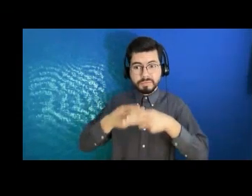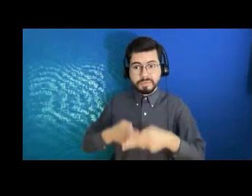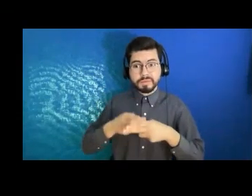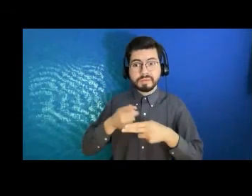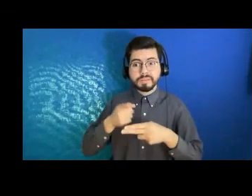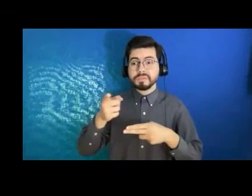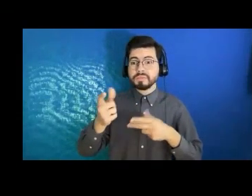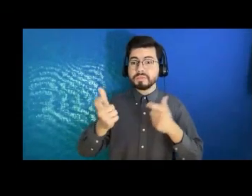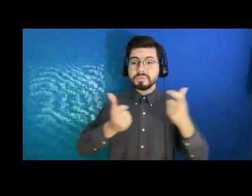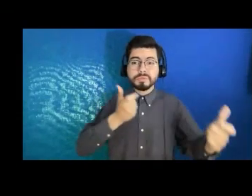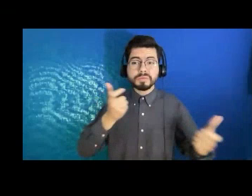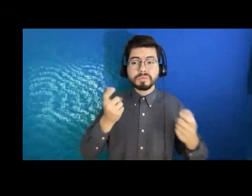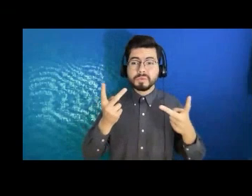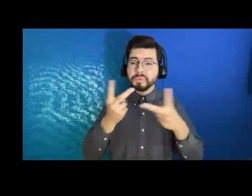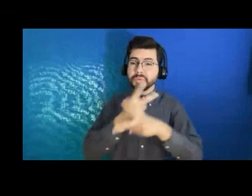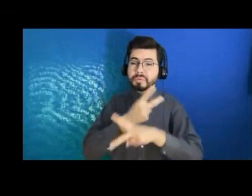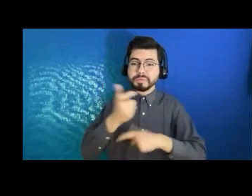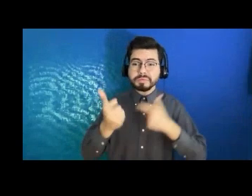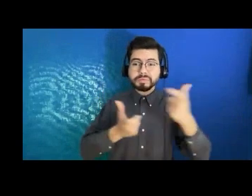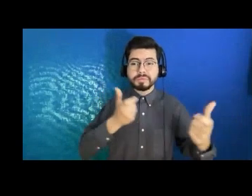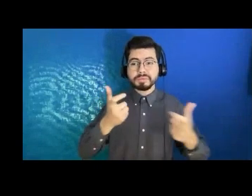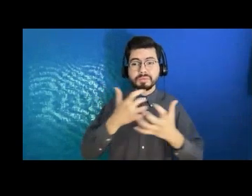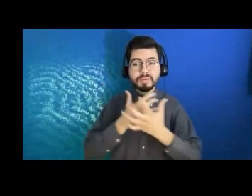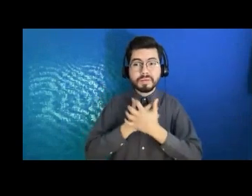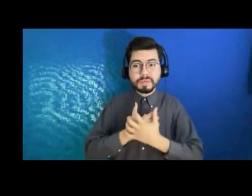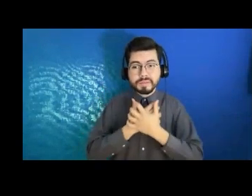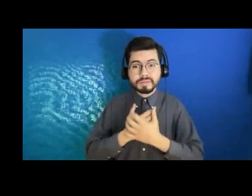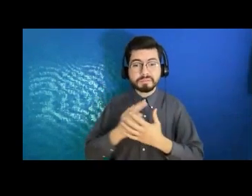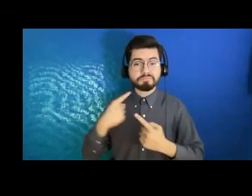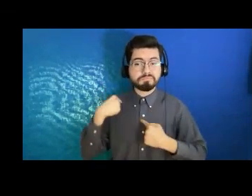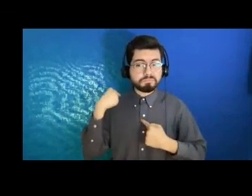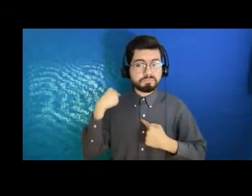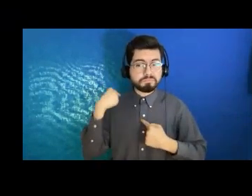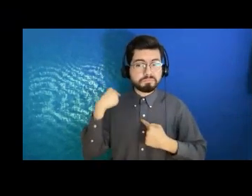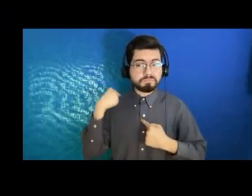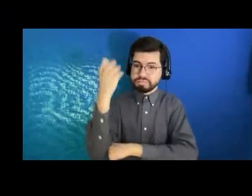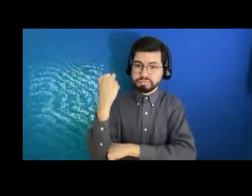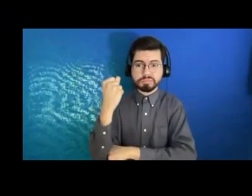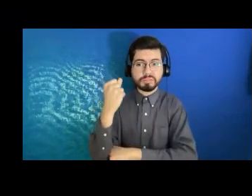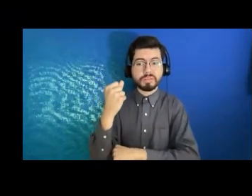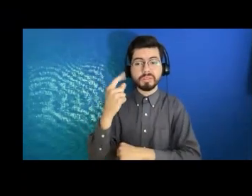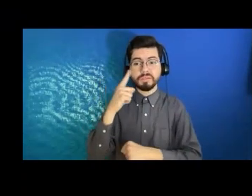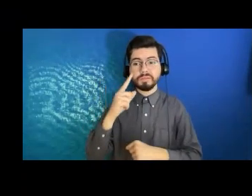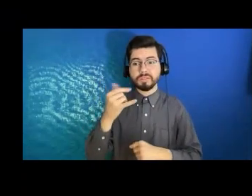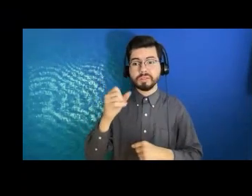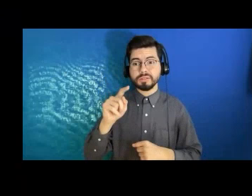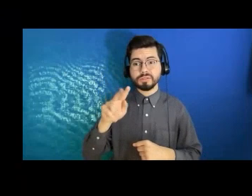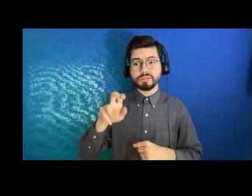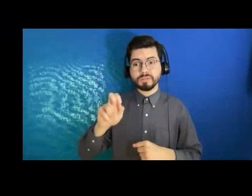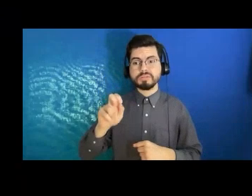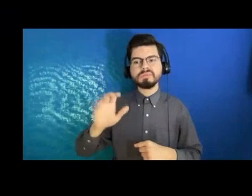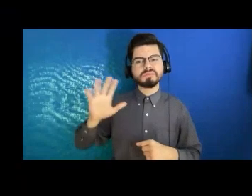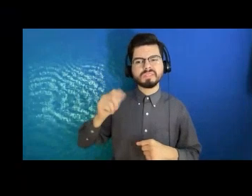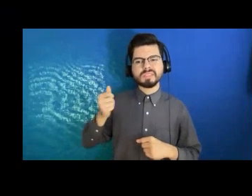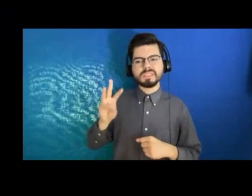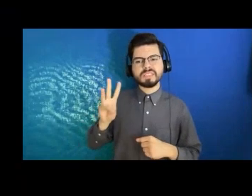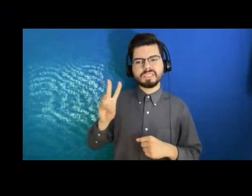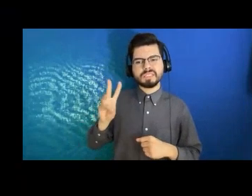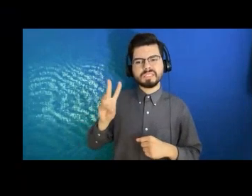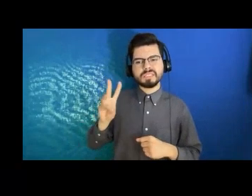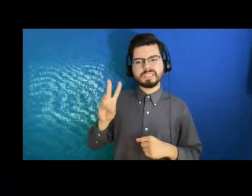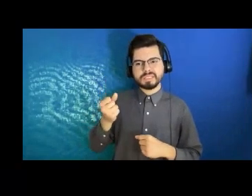in Yellowstone National Park, at least since the Craigheads were doing their studies in the 50s and 60s. They had a bear that they caught that they didn't